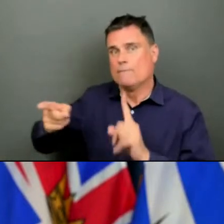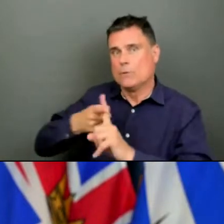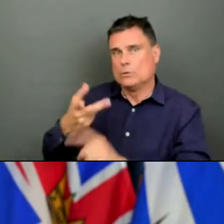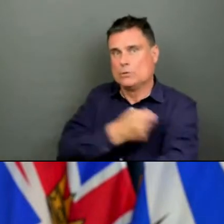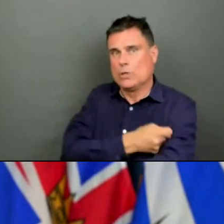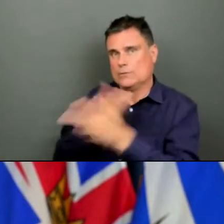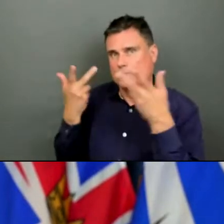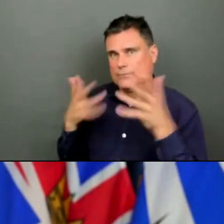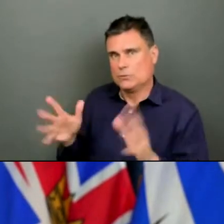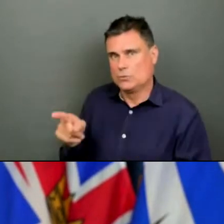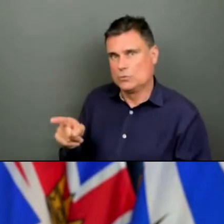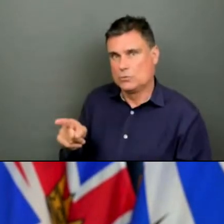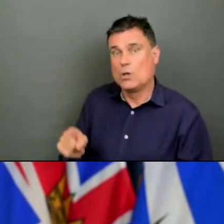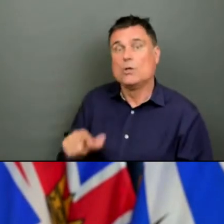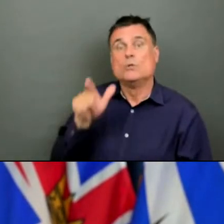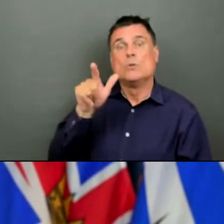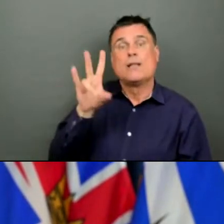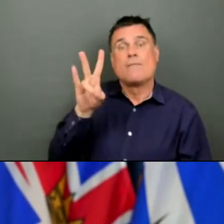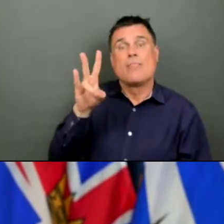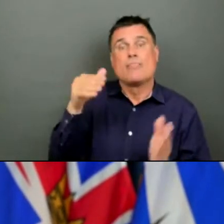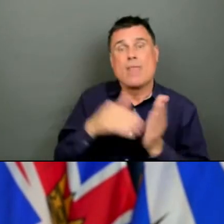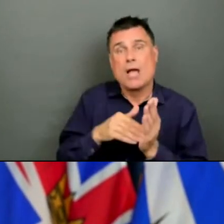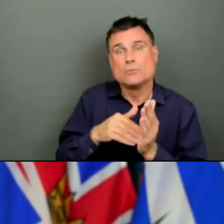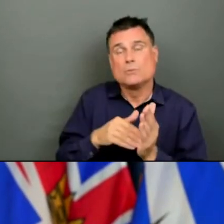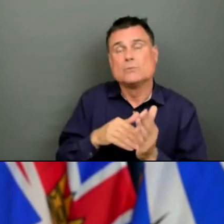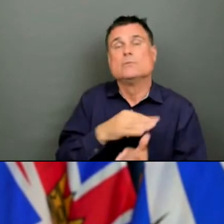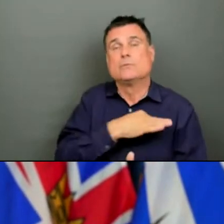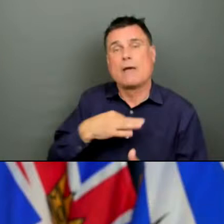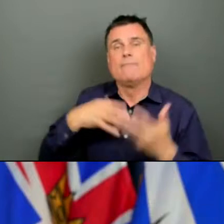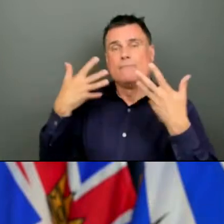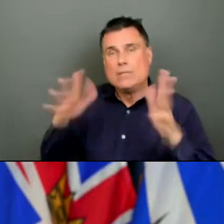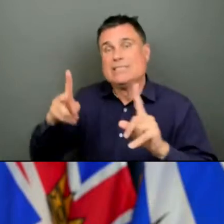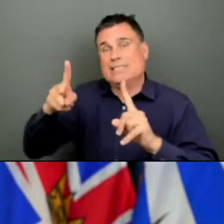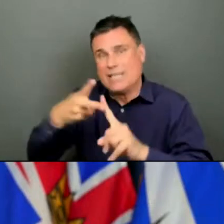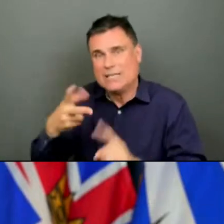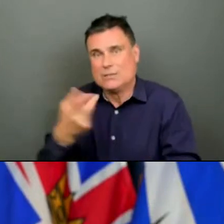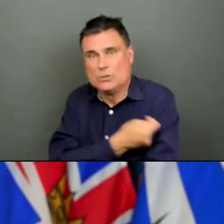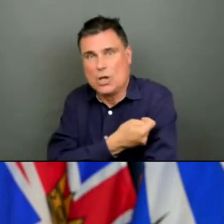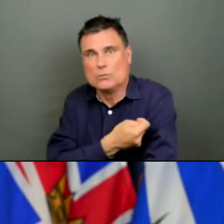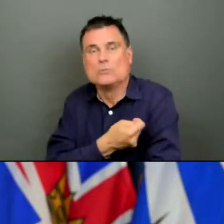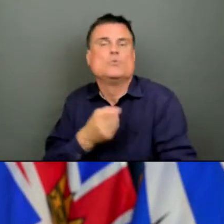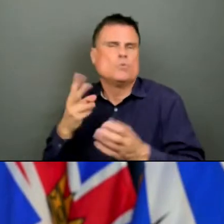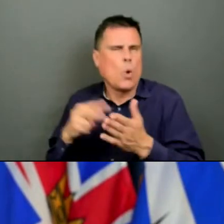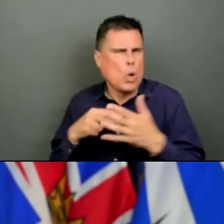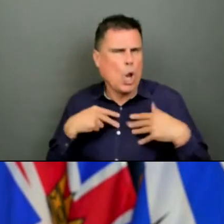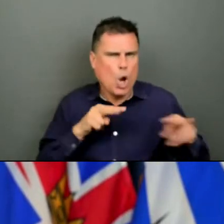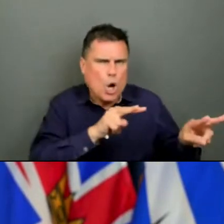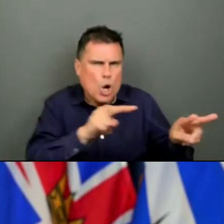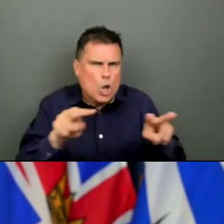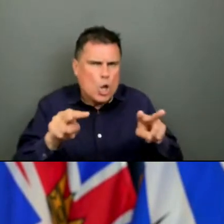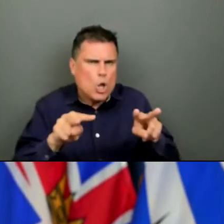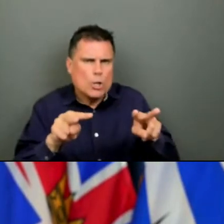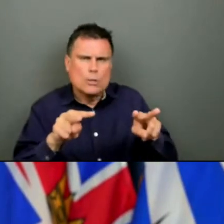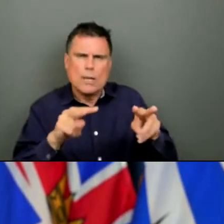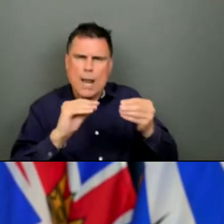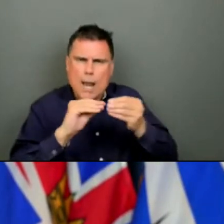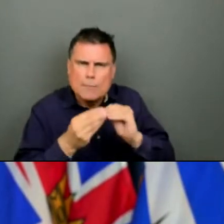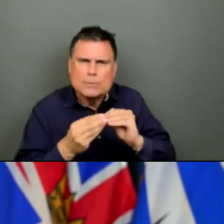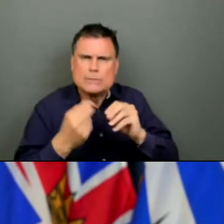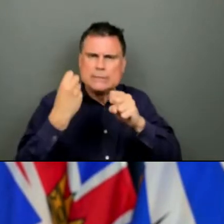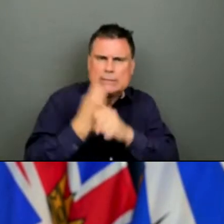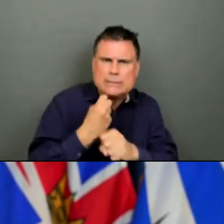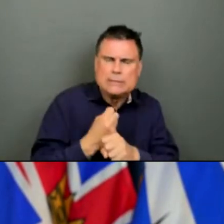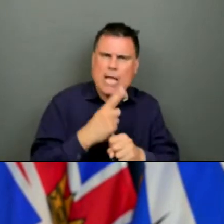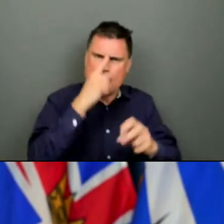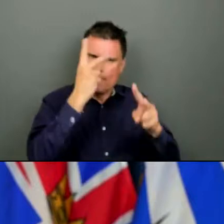27,755 their second dose. So we're looking at all of those questions, including further revisions to visitation. The long-term